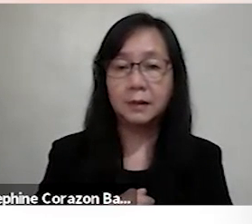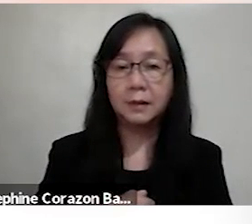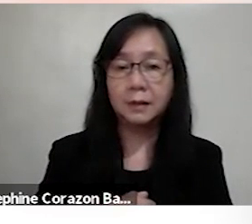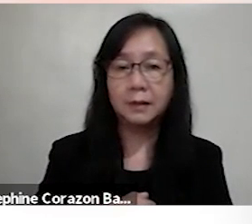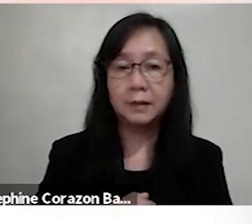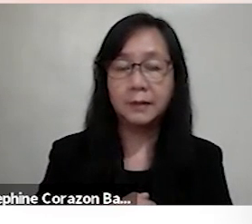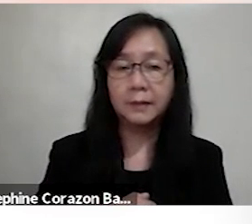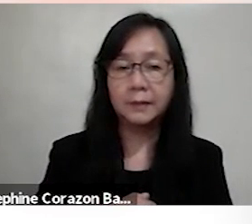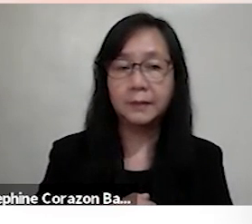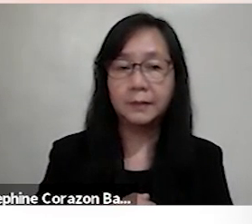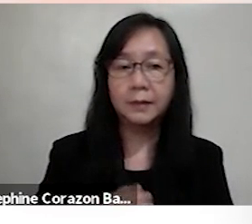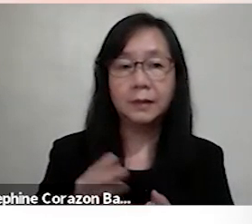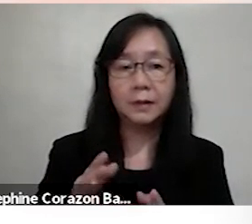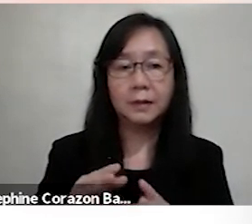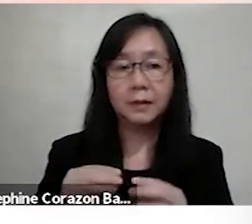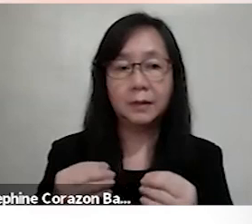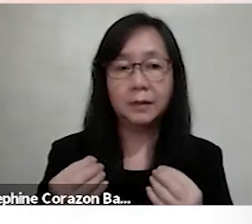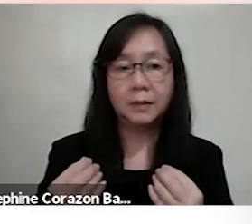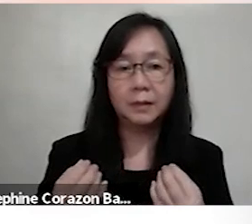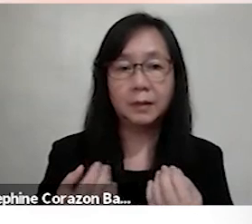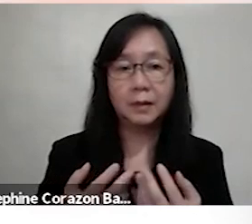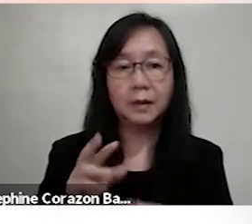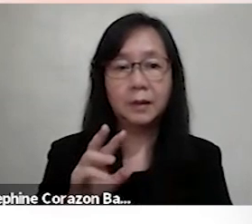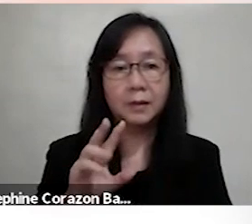we set up, and CRC themselves.